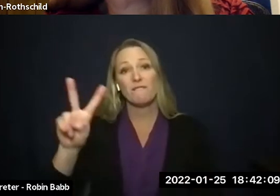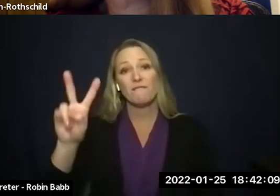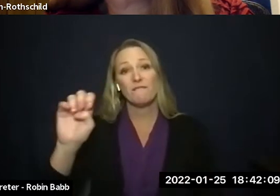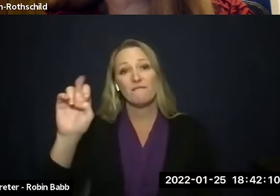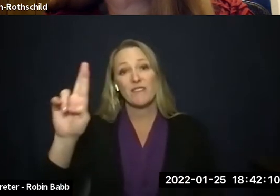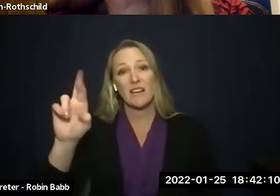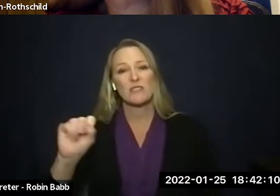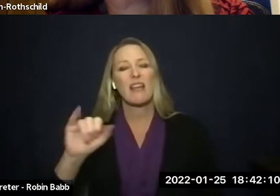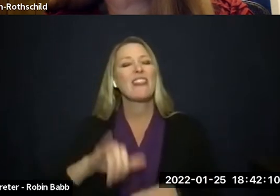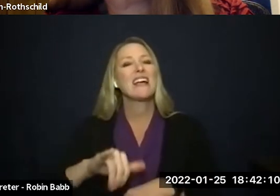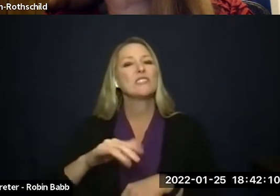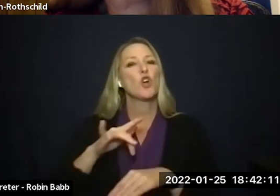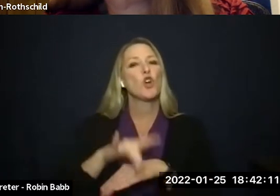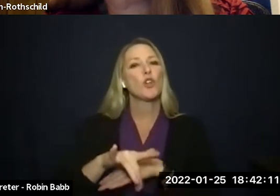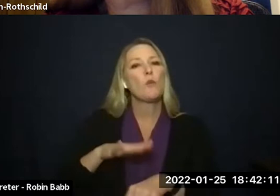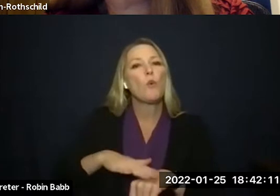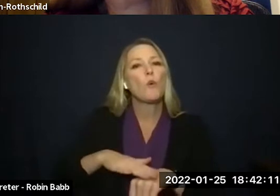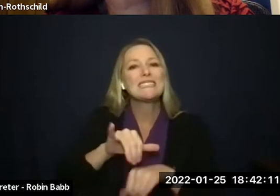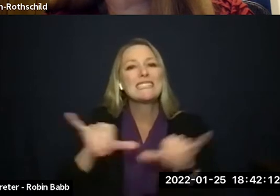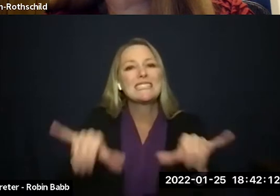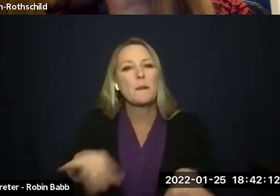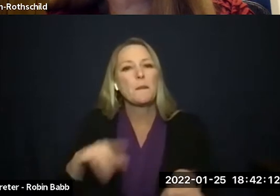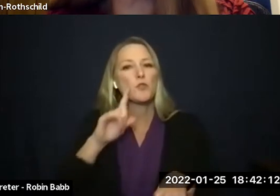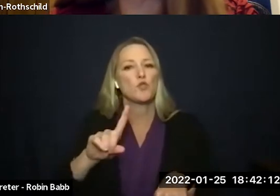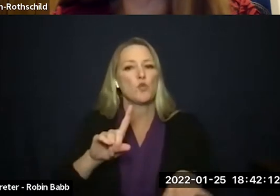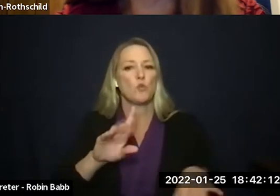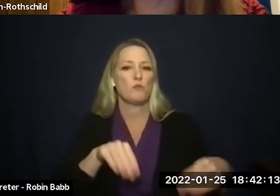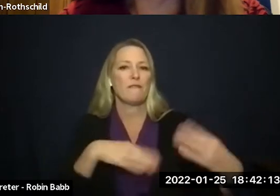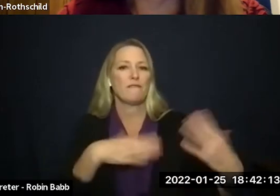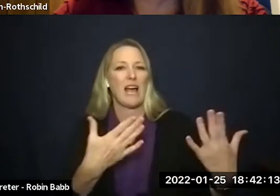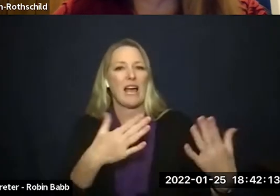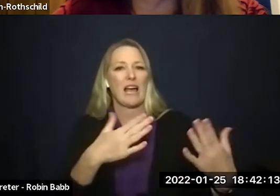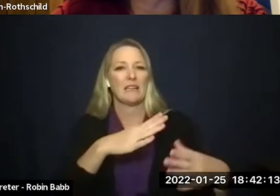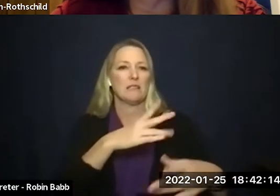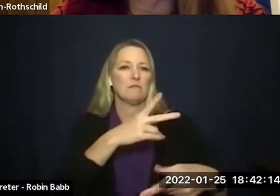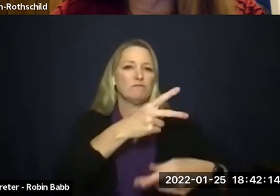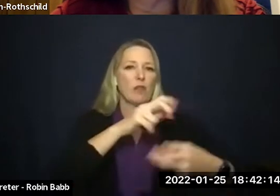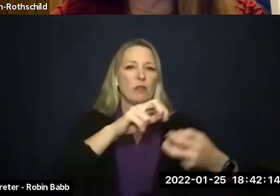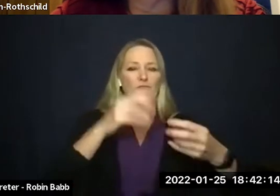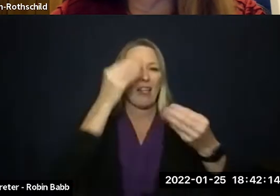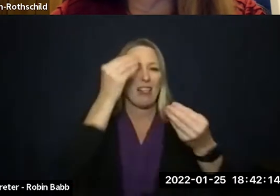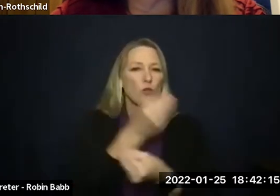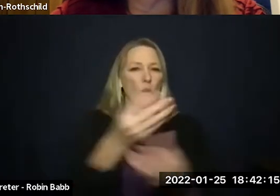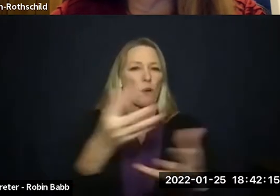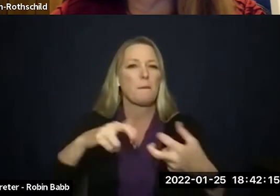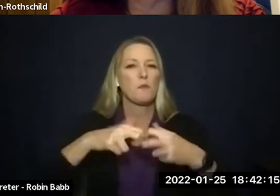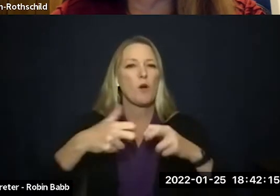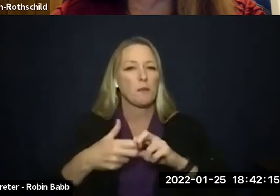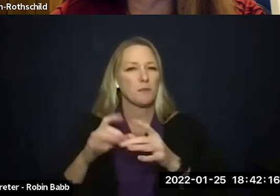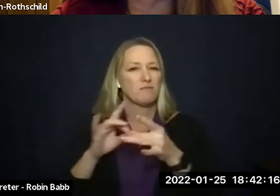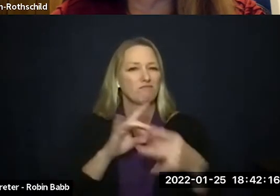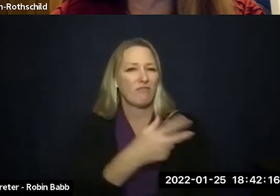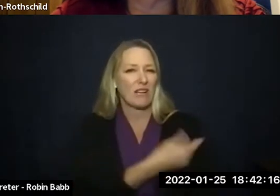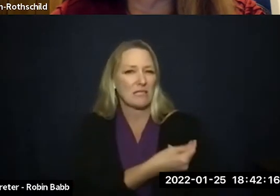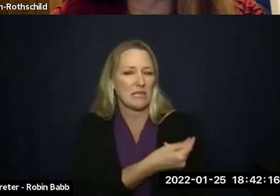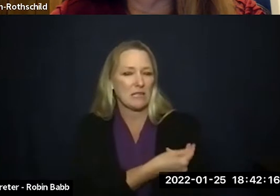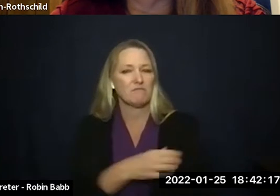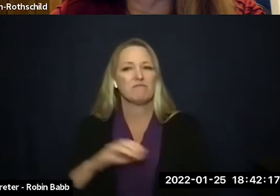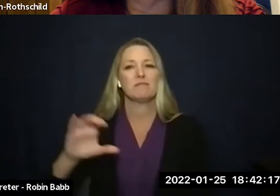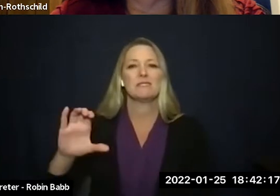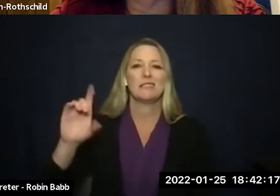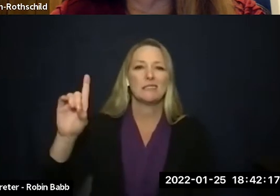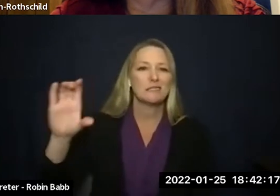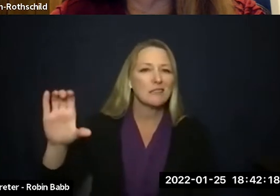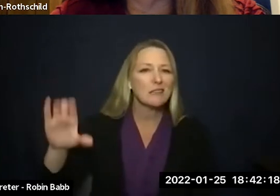system to detect possible safety problems in u.s licensed vaccines and it's co-managed by the cdc and the fda and data input is